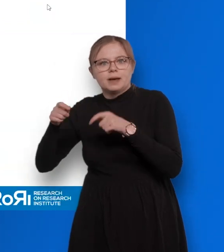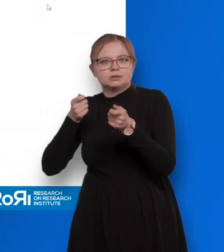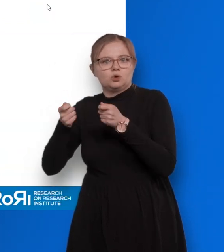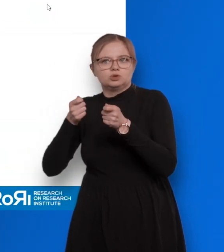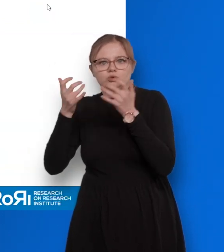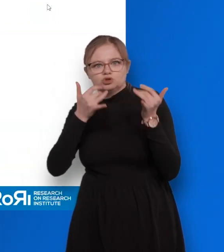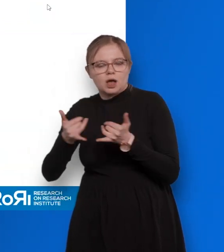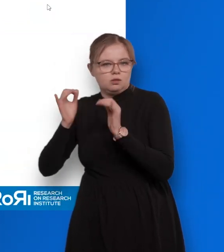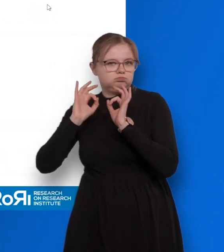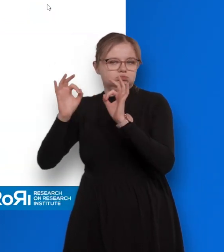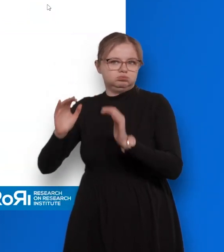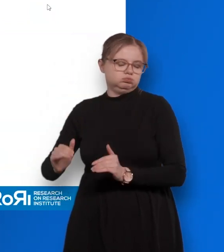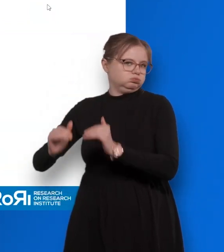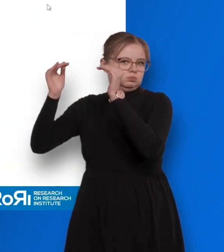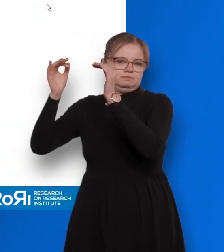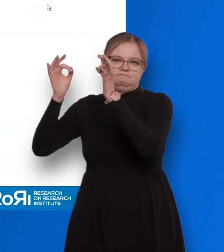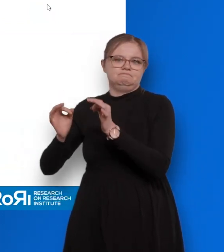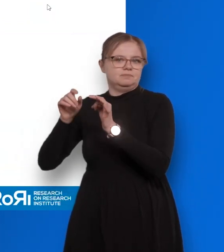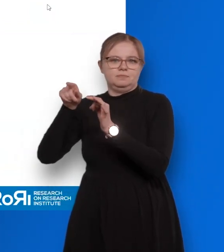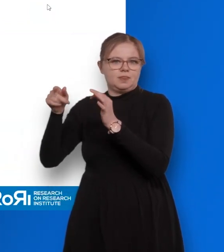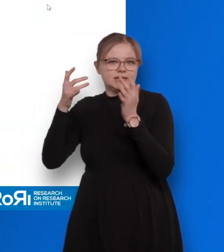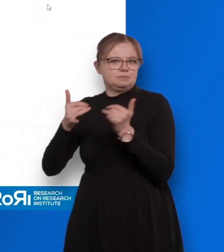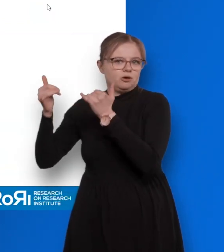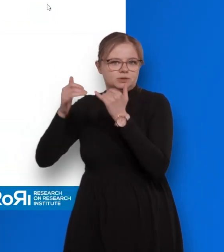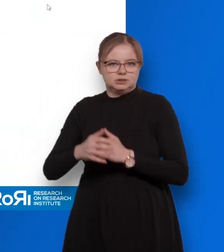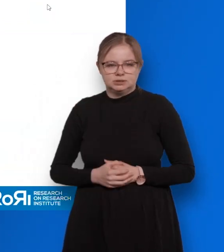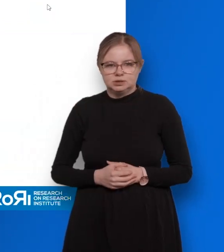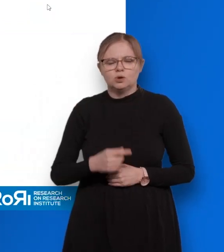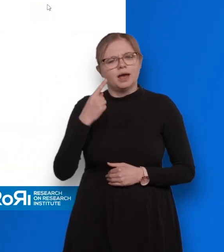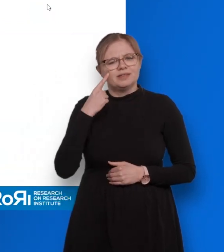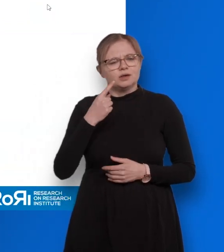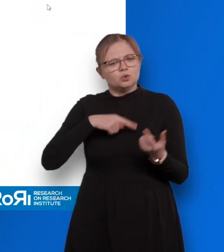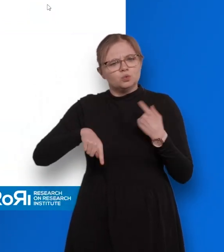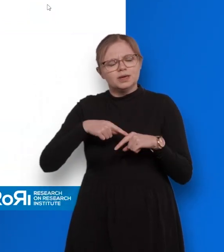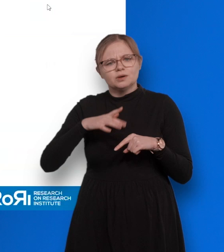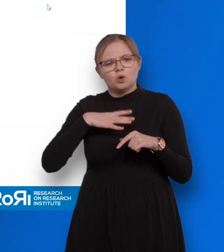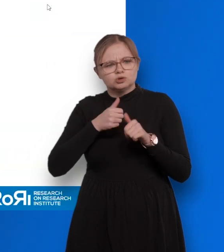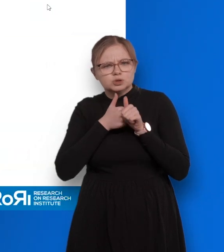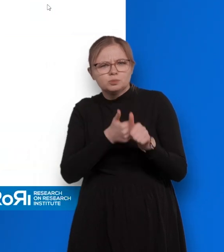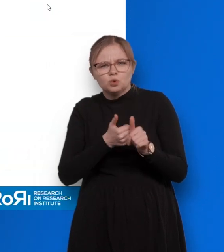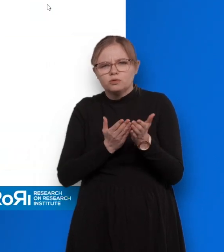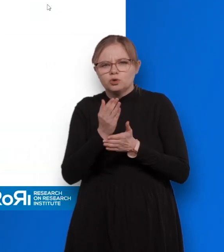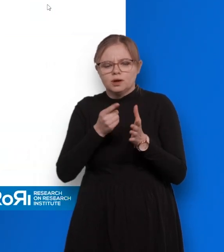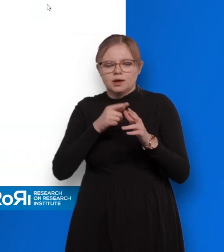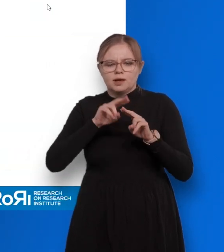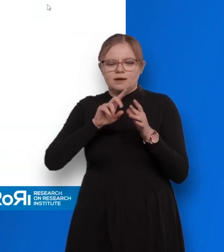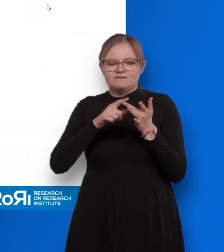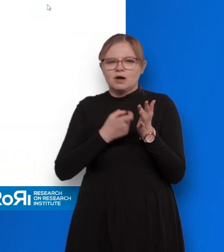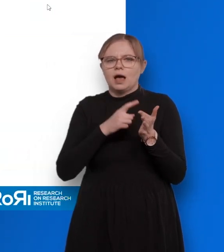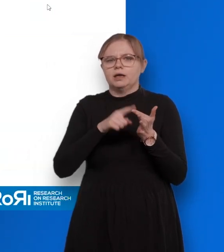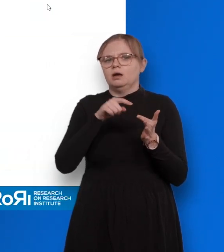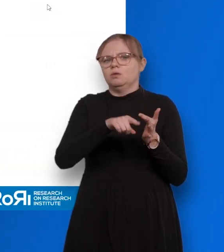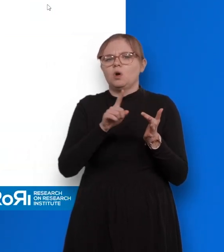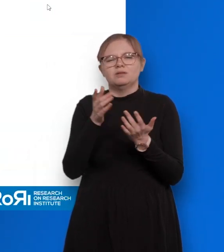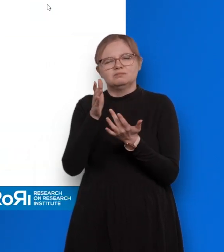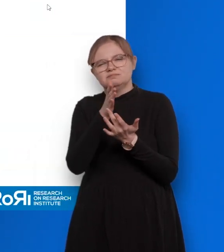controlled trial, the gold standard of experiment generation. And I think what we want to support in AFIRE is something